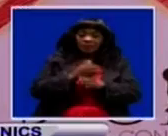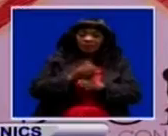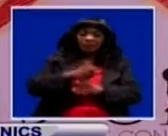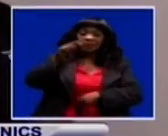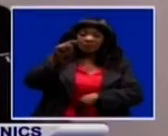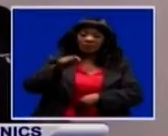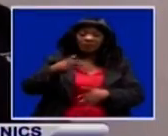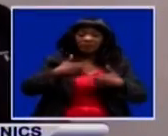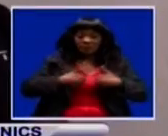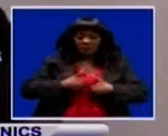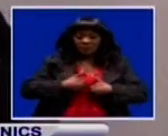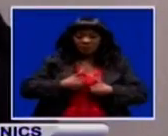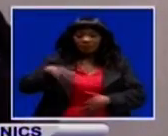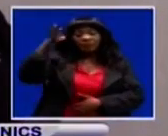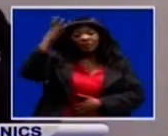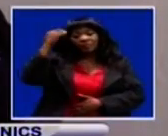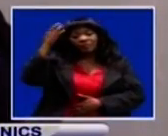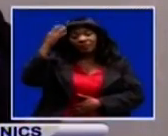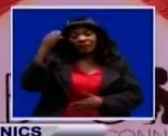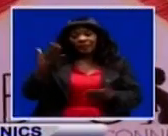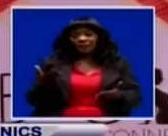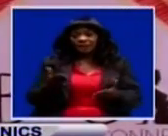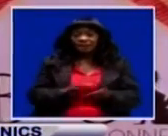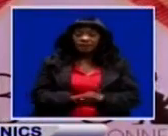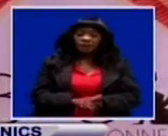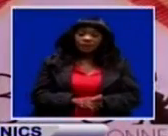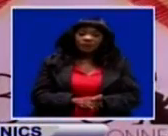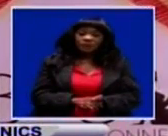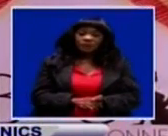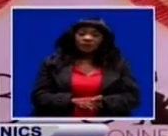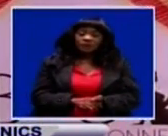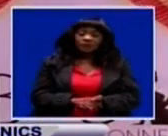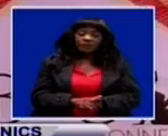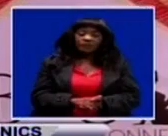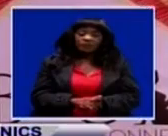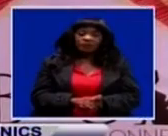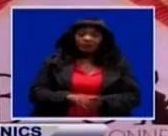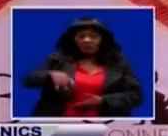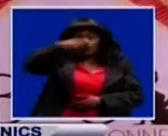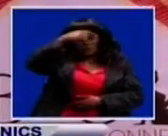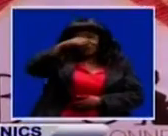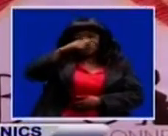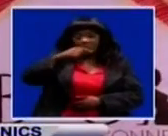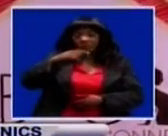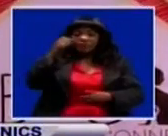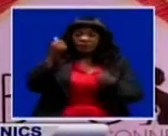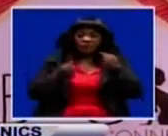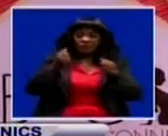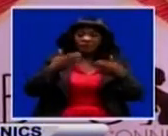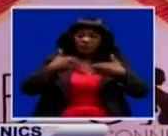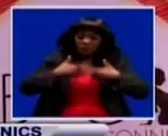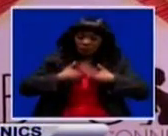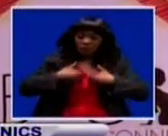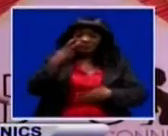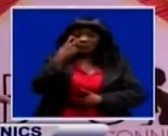experience really matters more, because how many of us know somebody that's going to school, graduated, and they're still like, I'm not really sure if that's